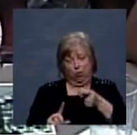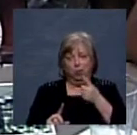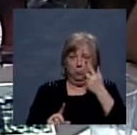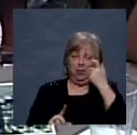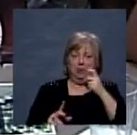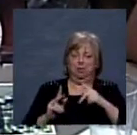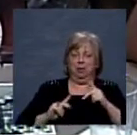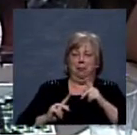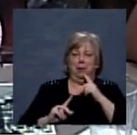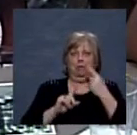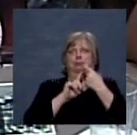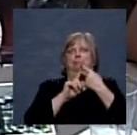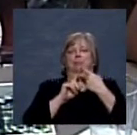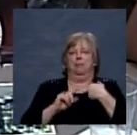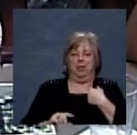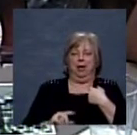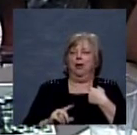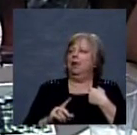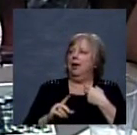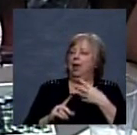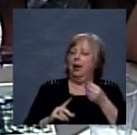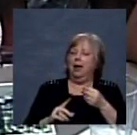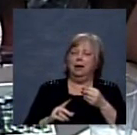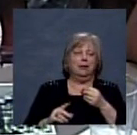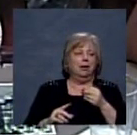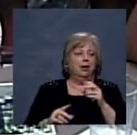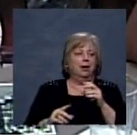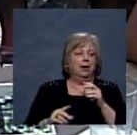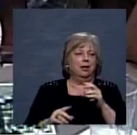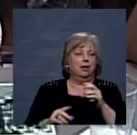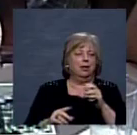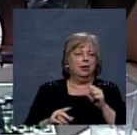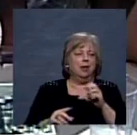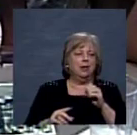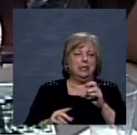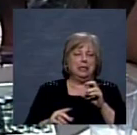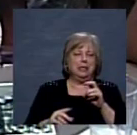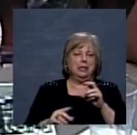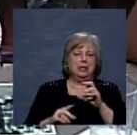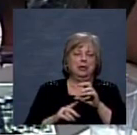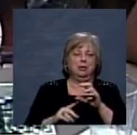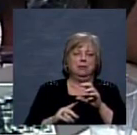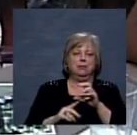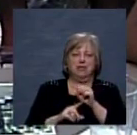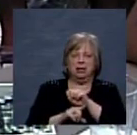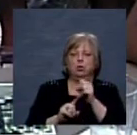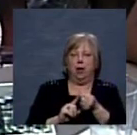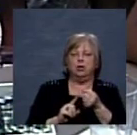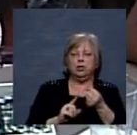put me on the spot. And the scenario that was put to me was,